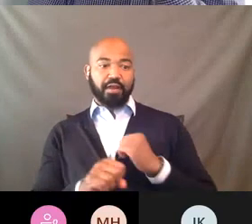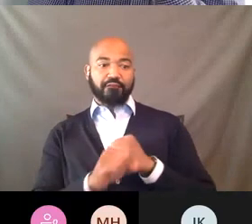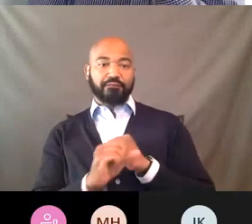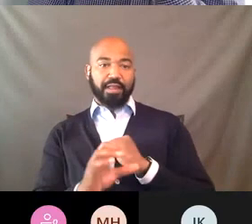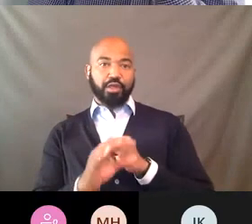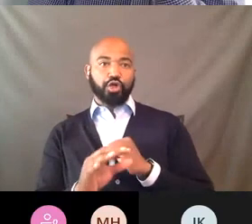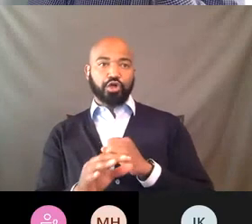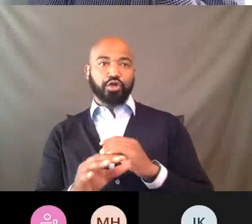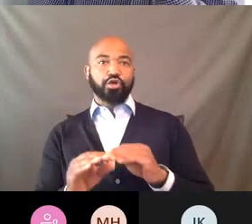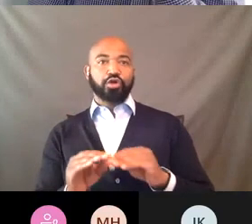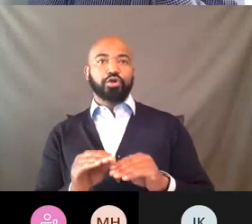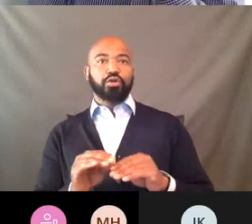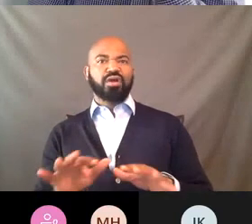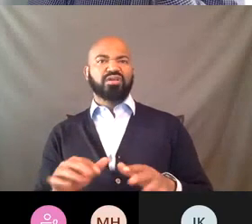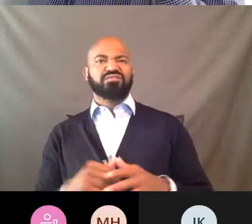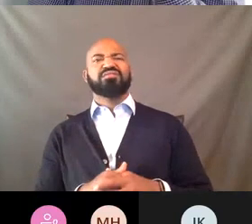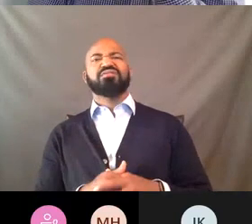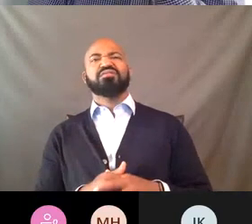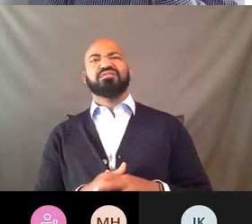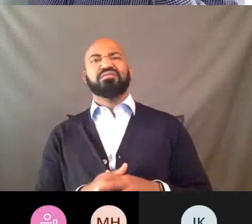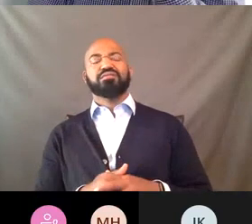the fall